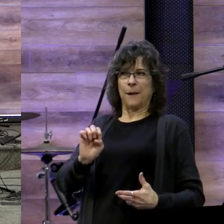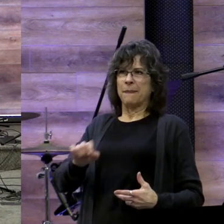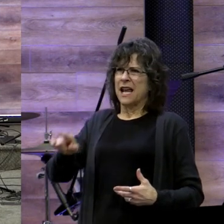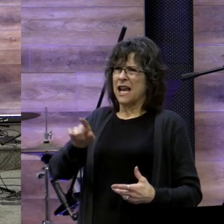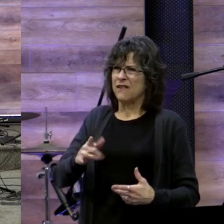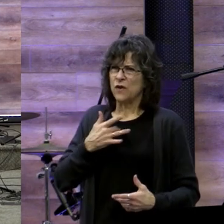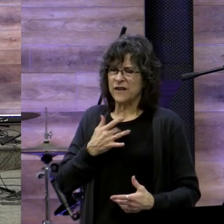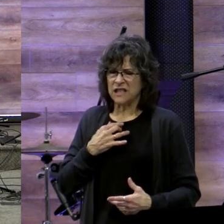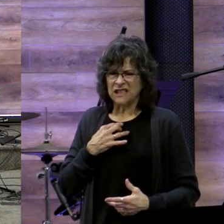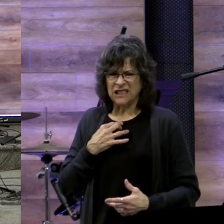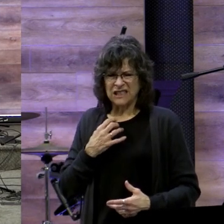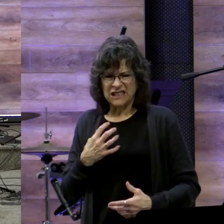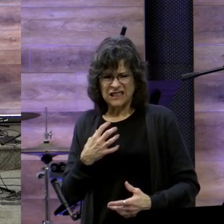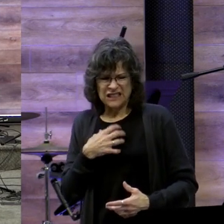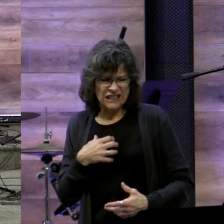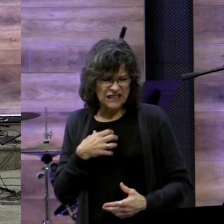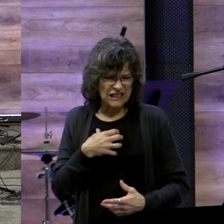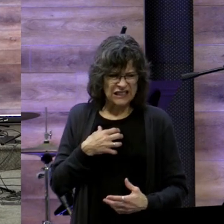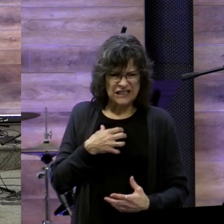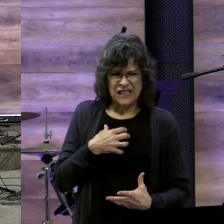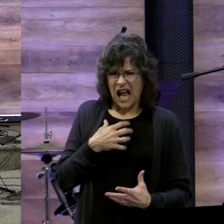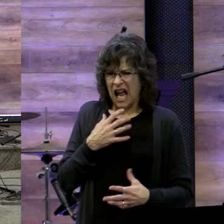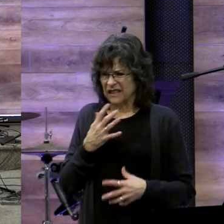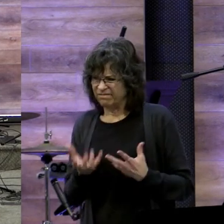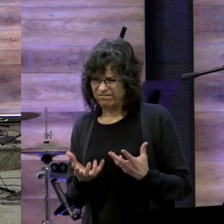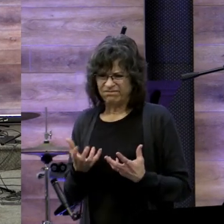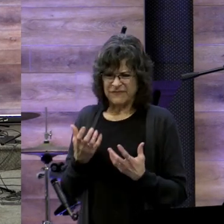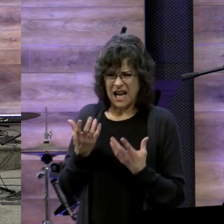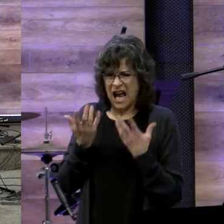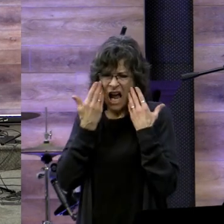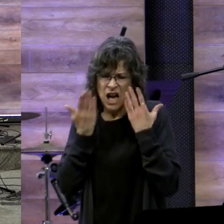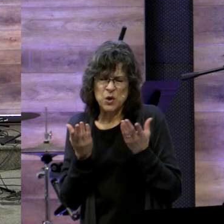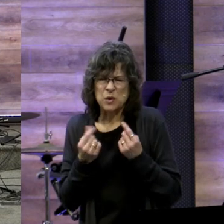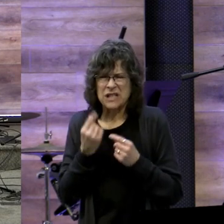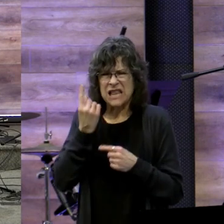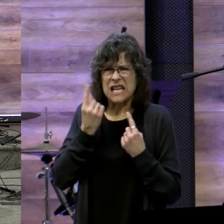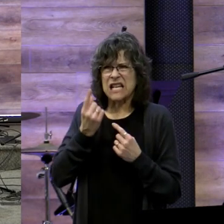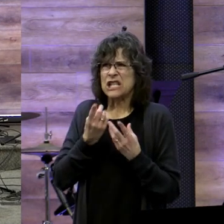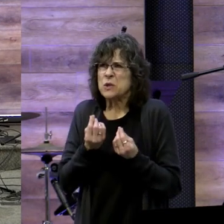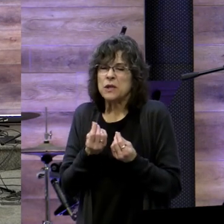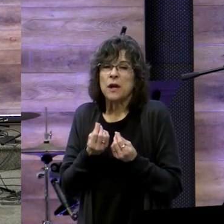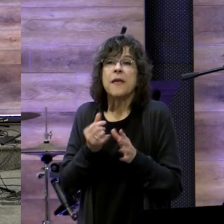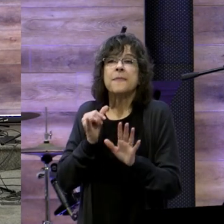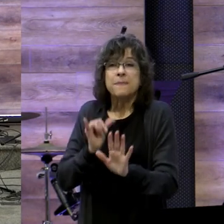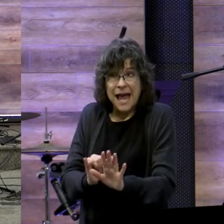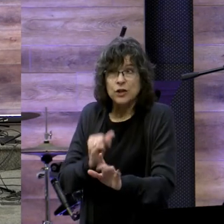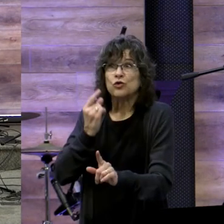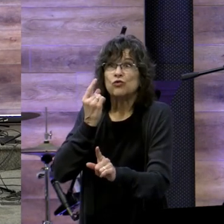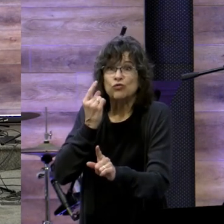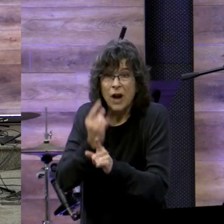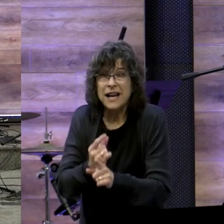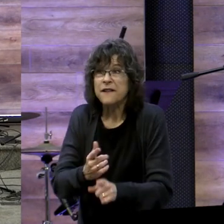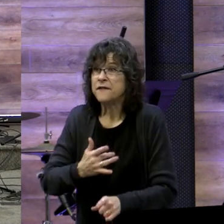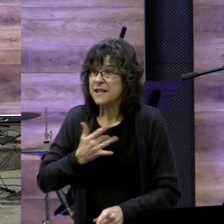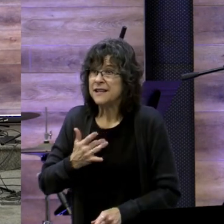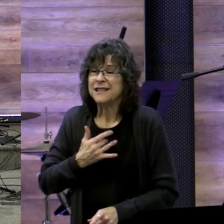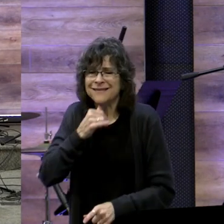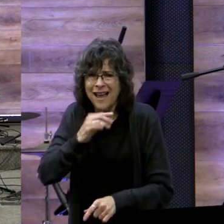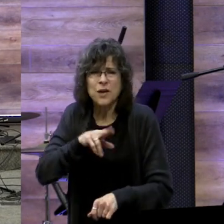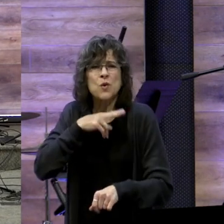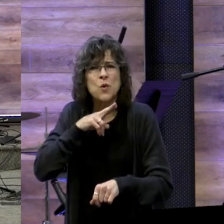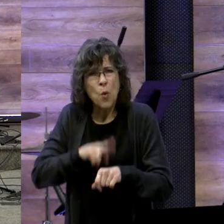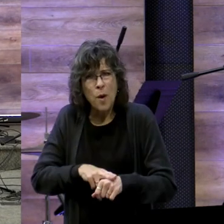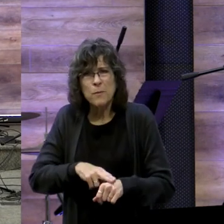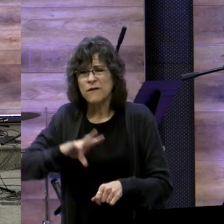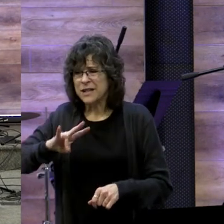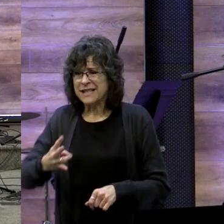by death or at odds with death, you're not wrong. It's right to feel that way. It's not normal for a seventh